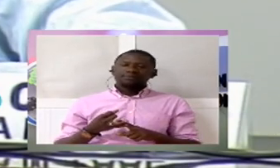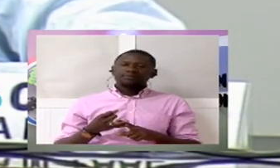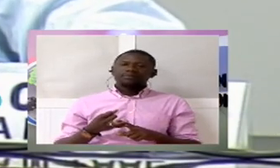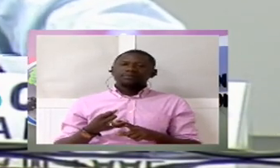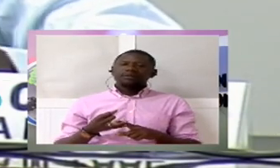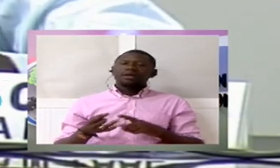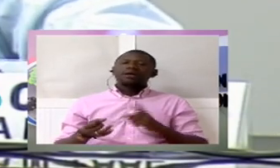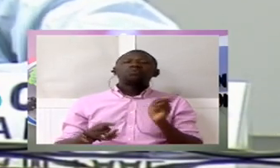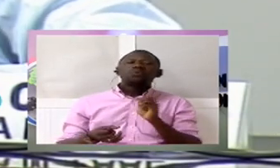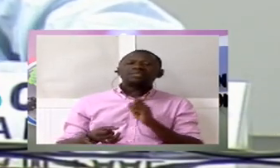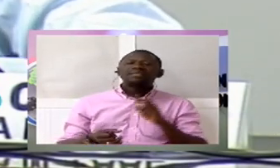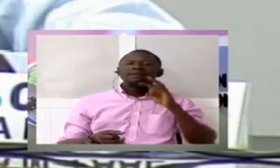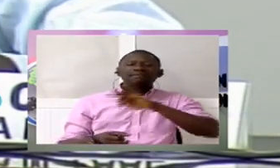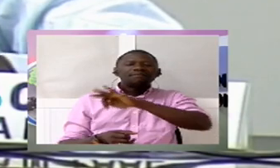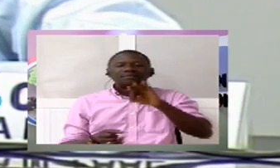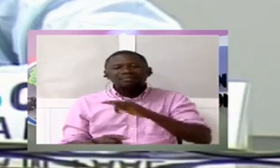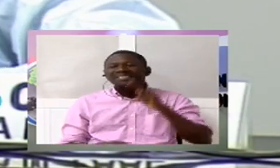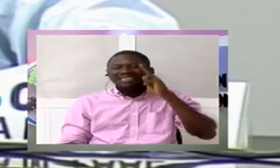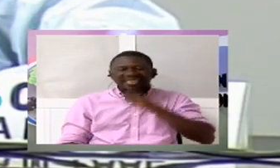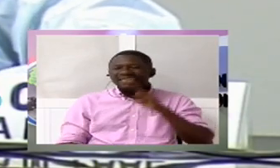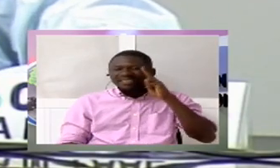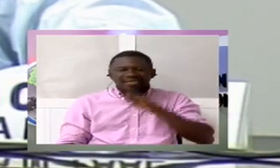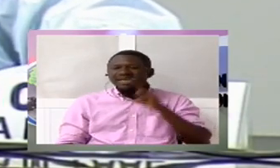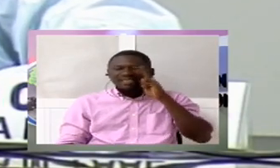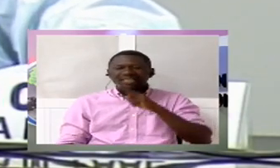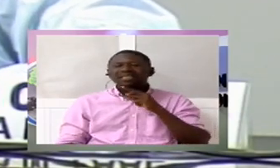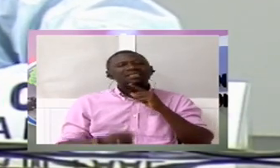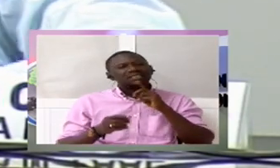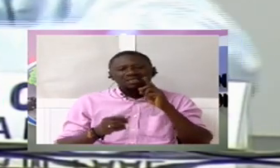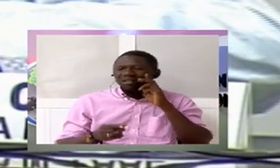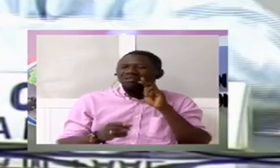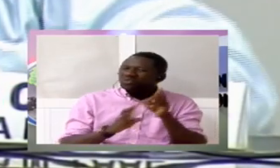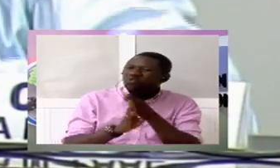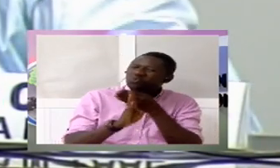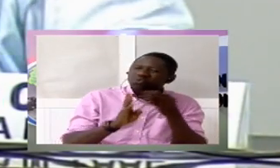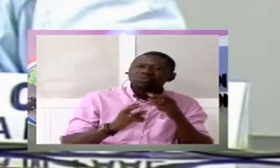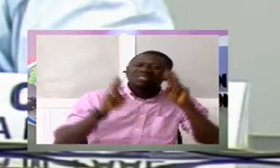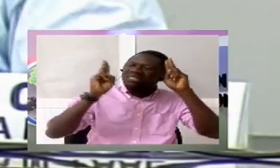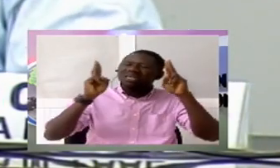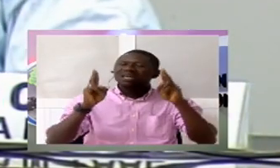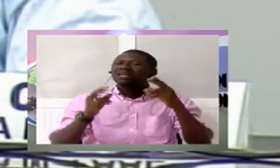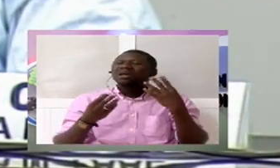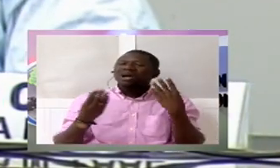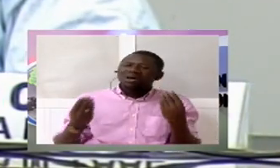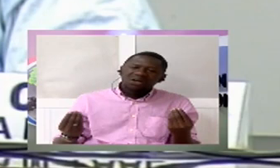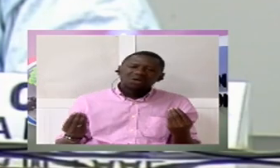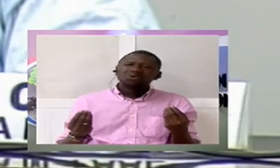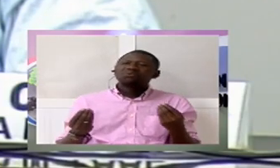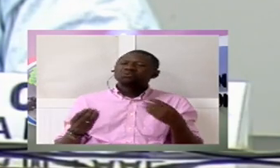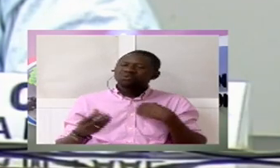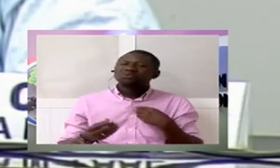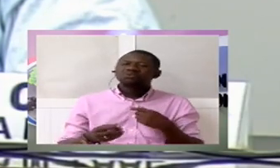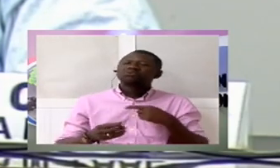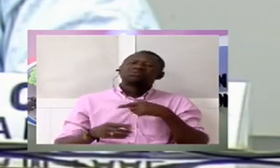Yaya Jame in order to alleviate, to get him to intervene and alleviate the family suffering. Aning aliye kolu